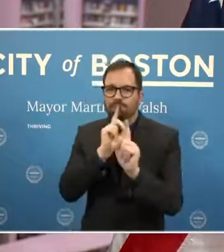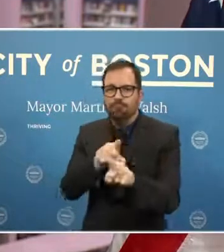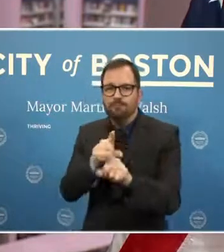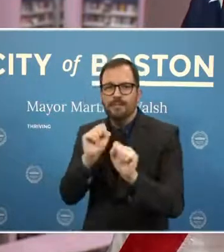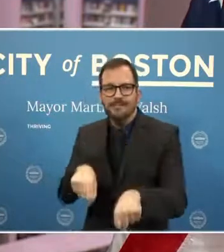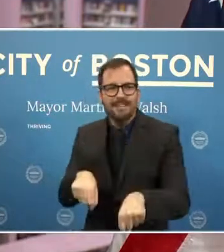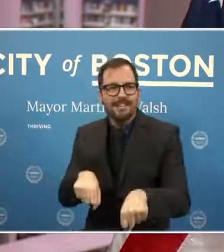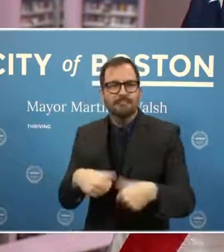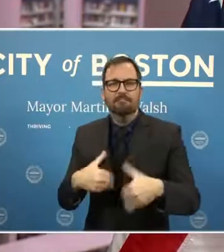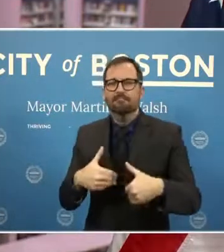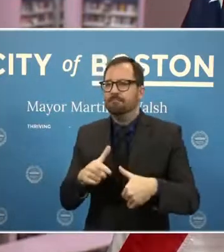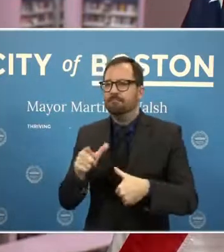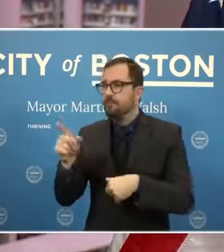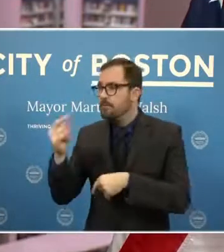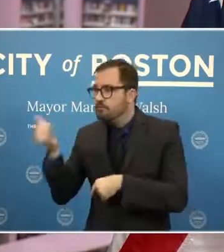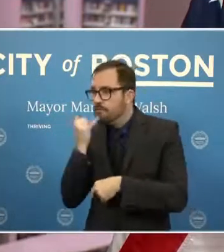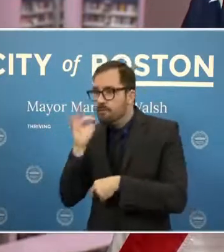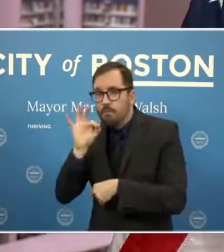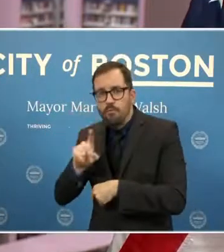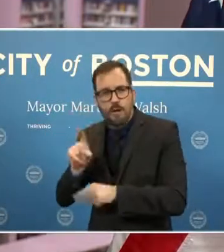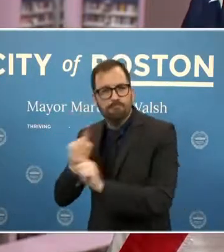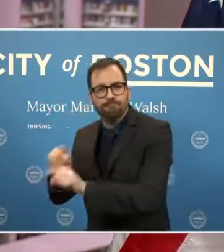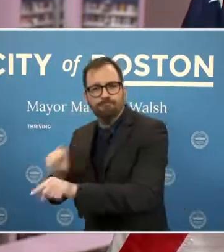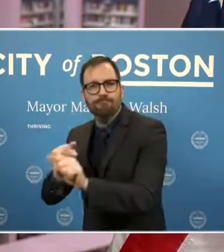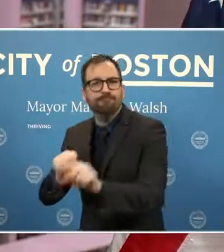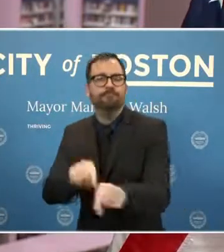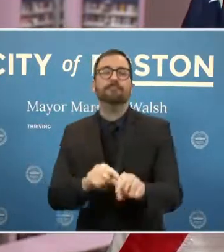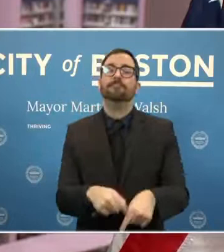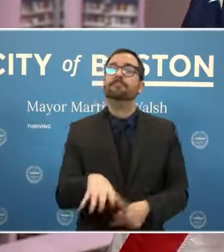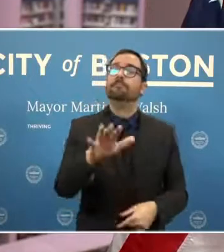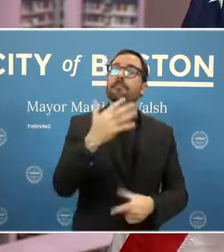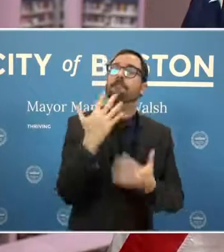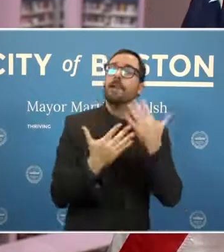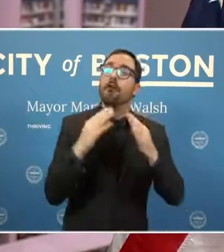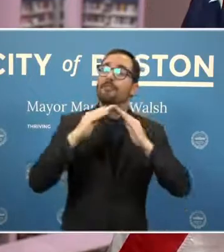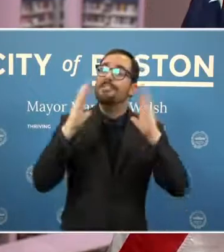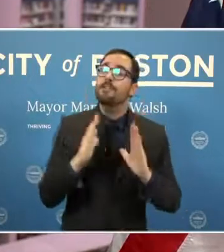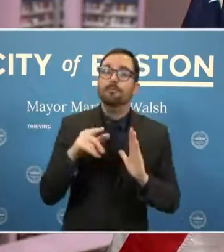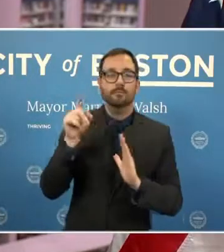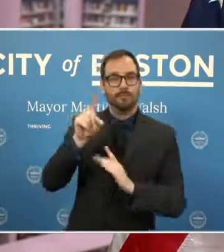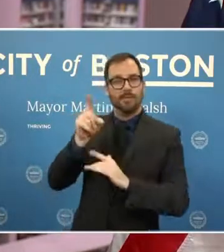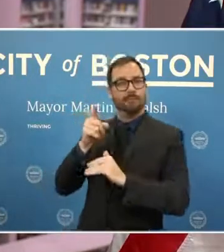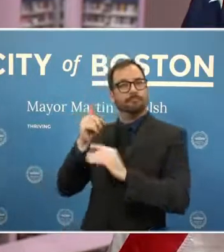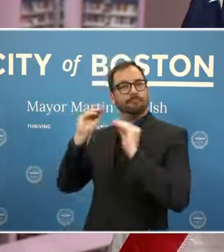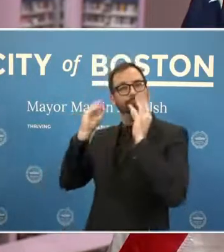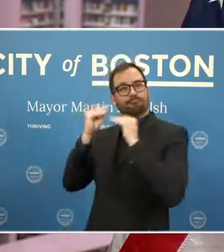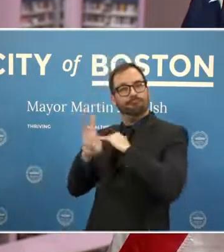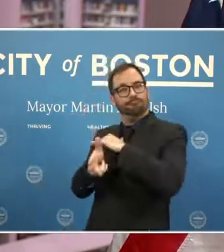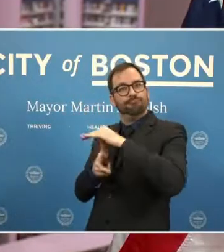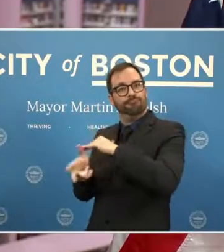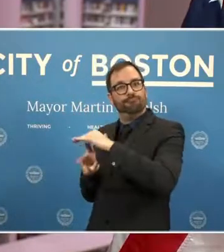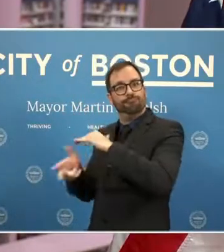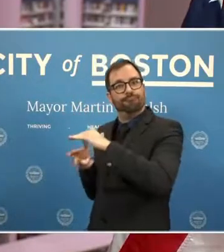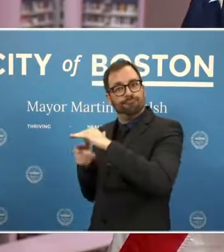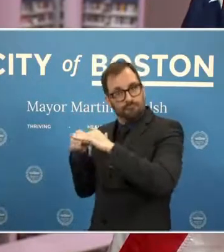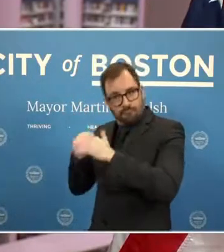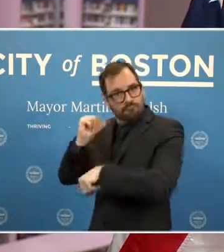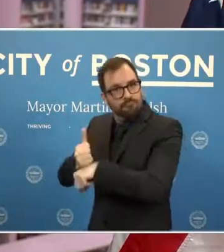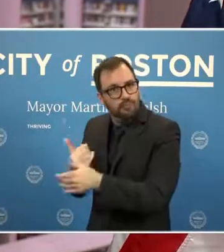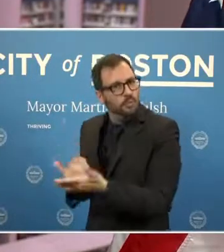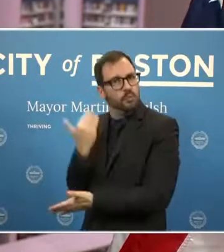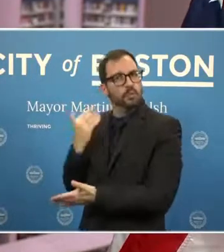Engine 42 in Roxbury. You'll see miles of resurfaced roads and rebuilt sidewalks with bus and bike